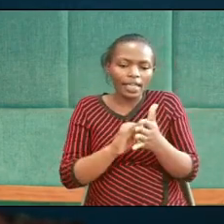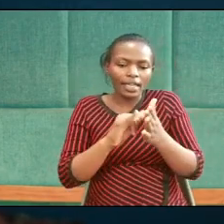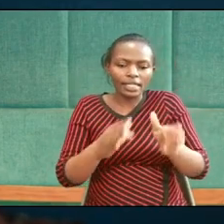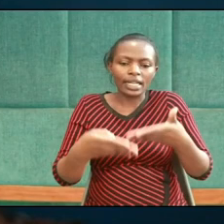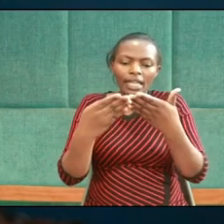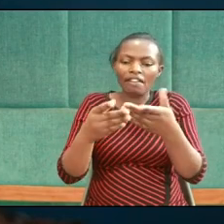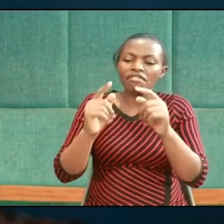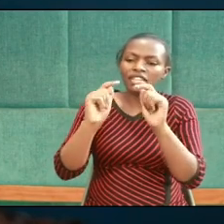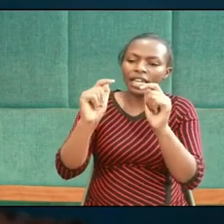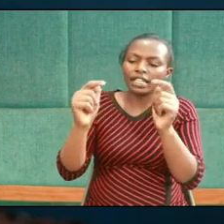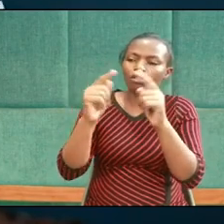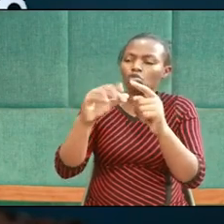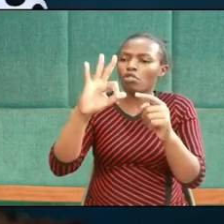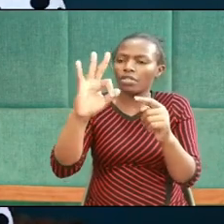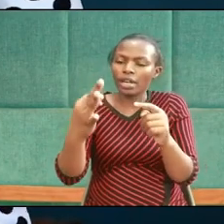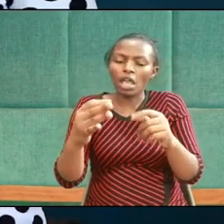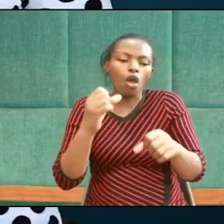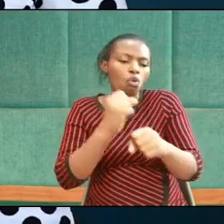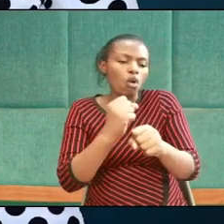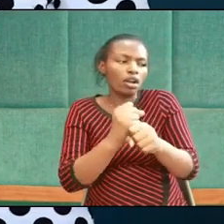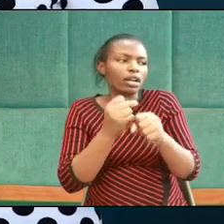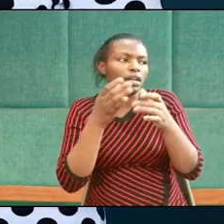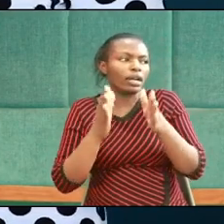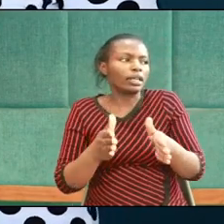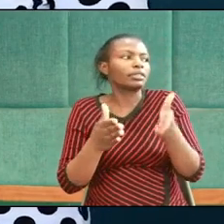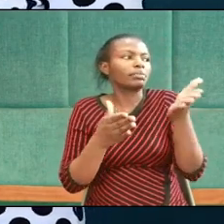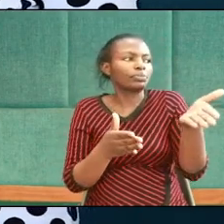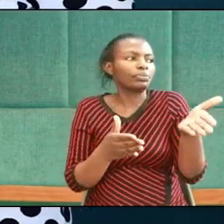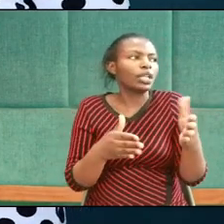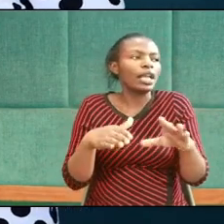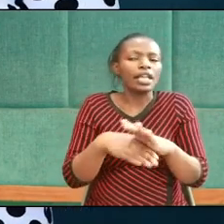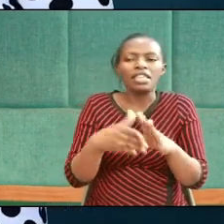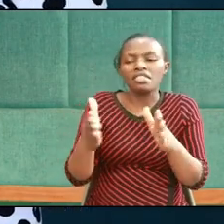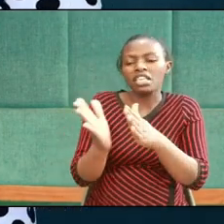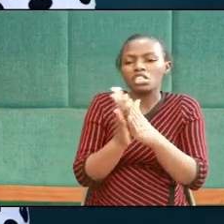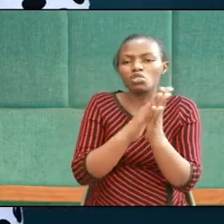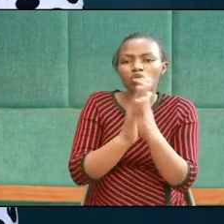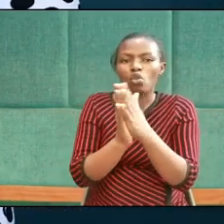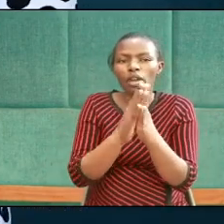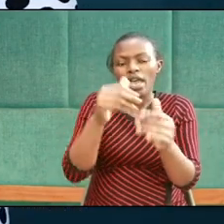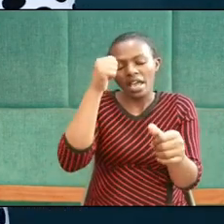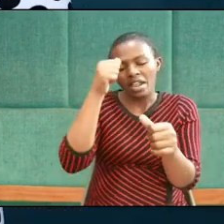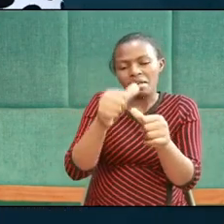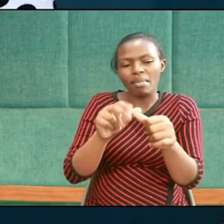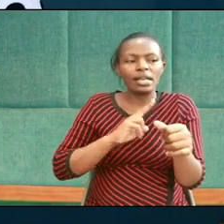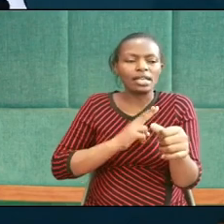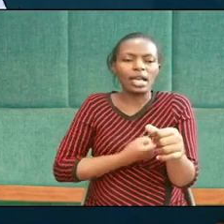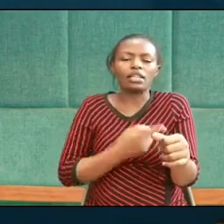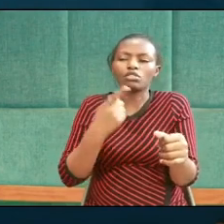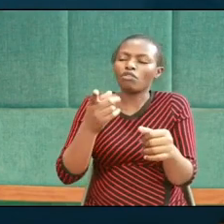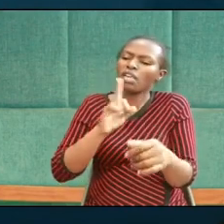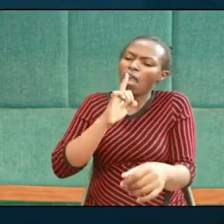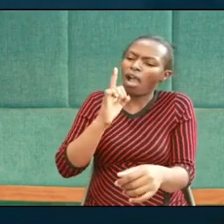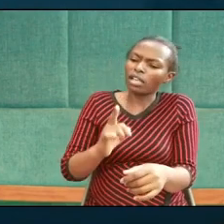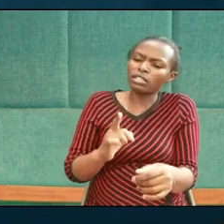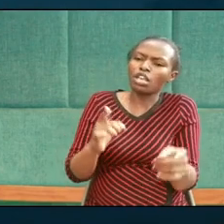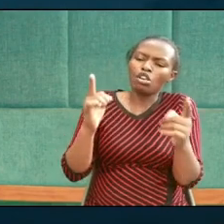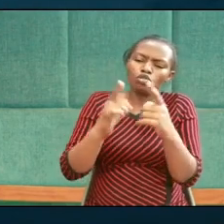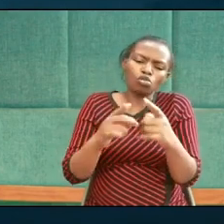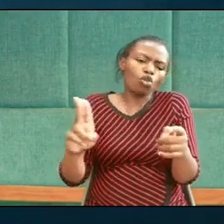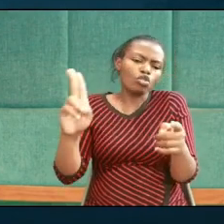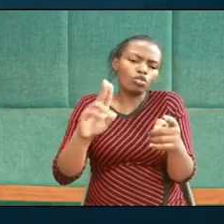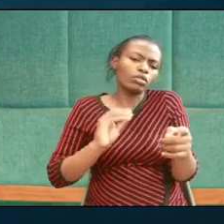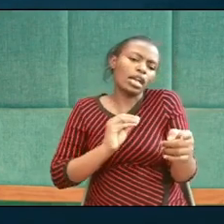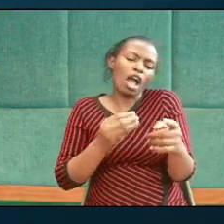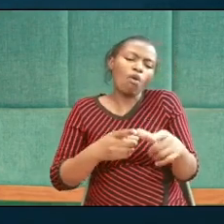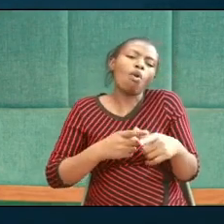workers. We know what happened in that story. So that story reminds us of the urgency to use our